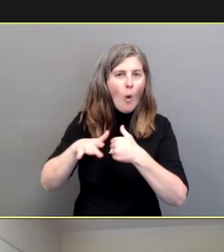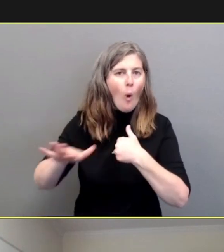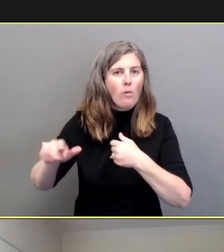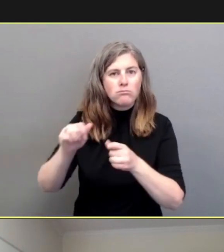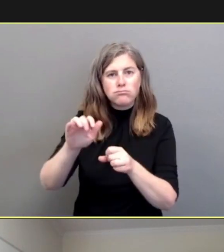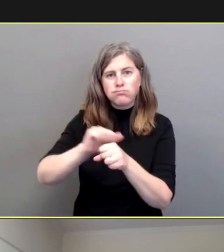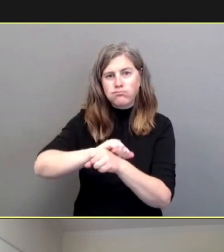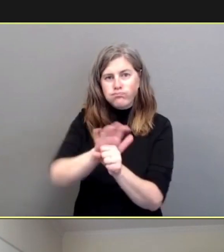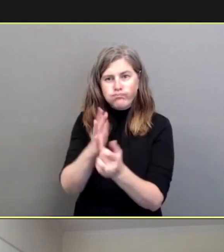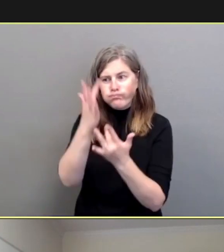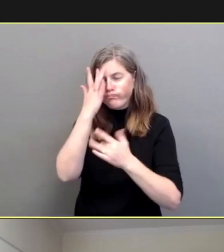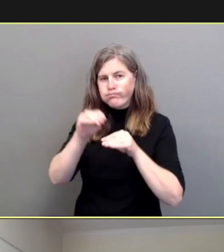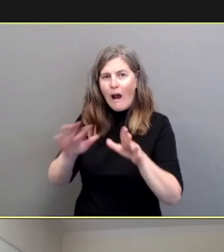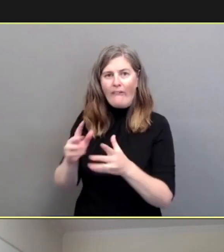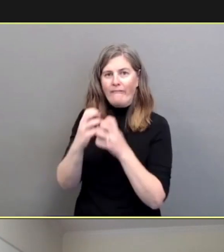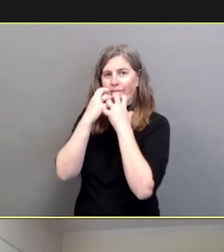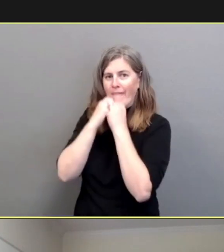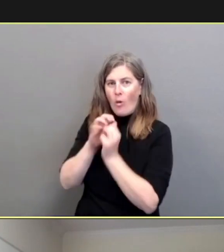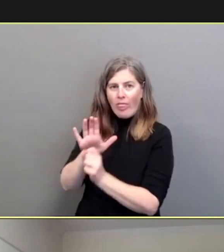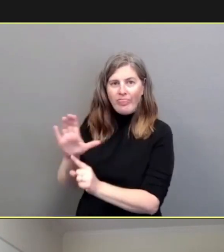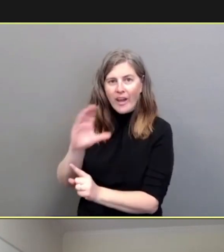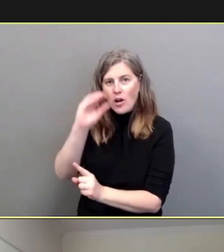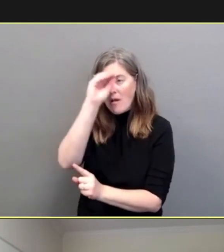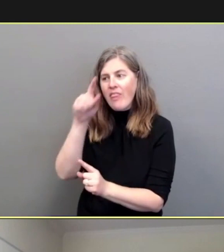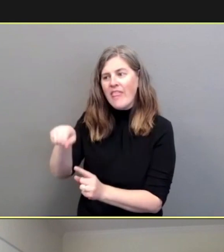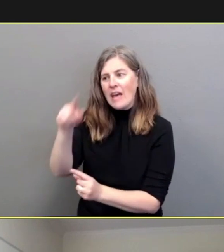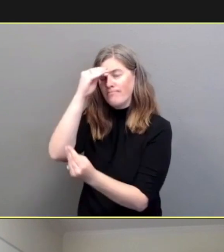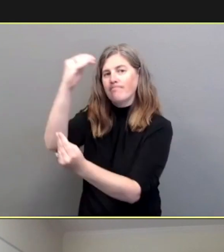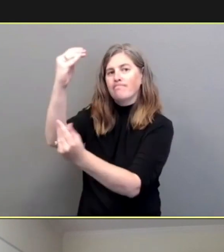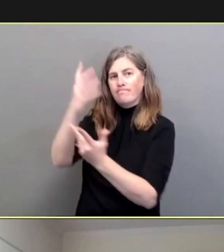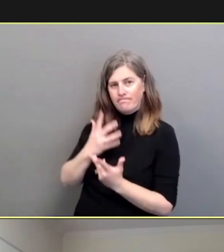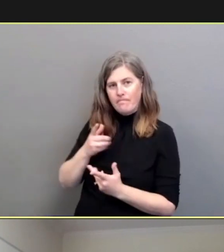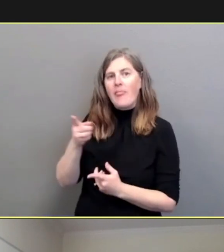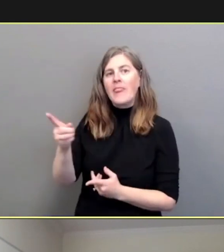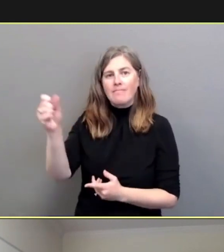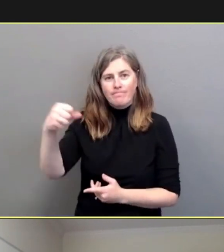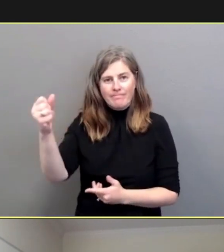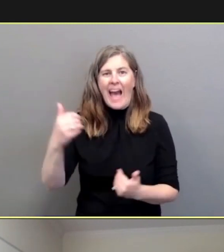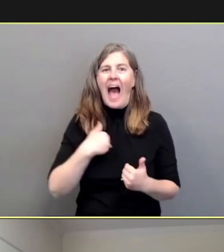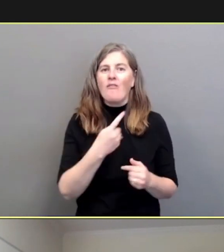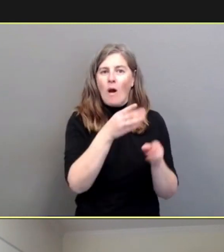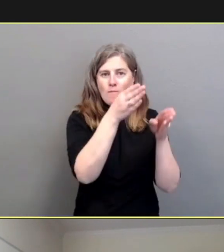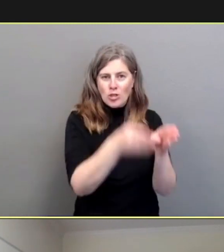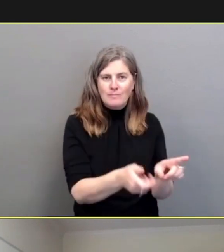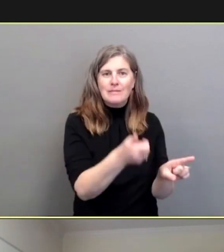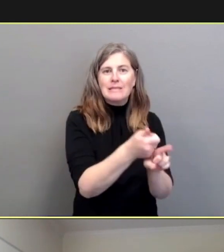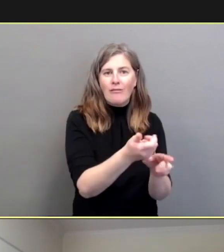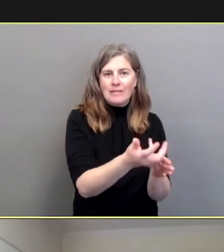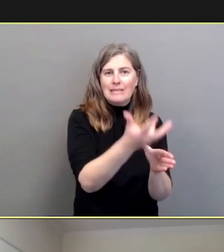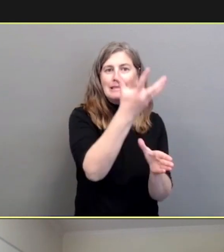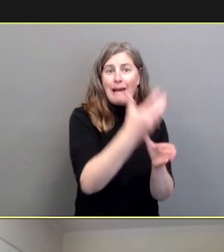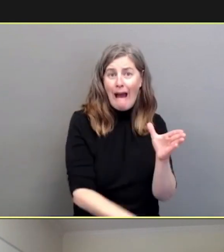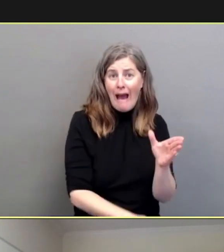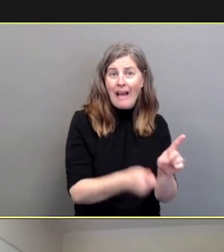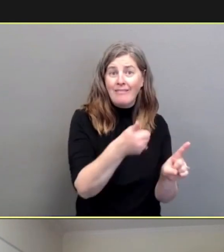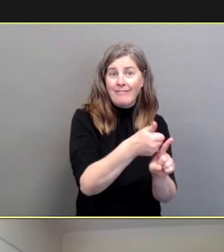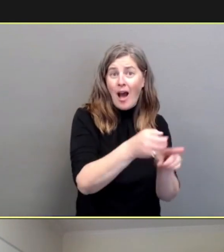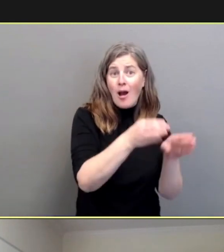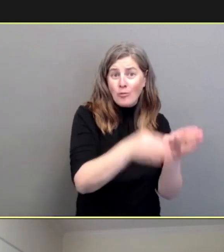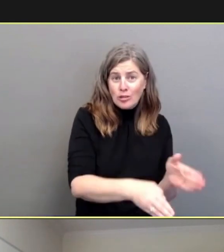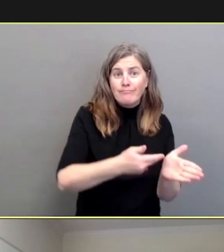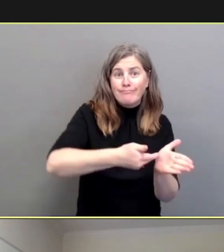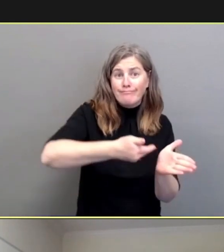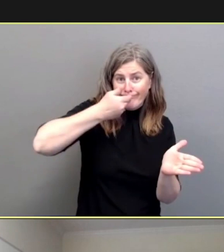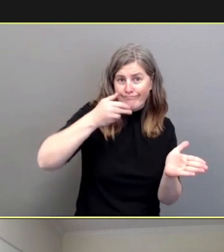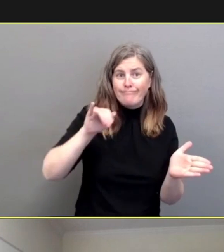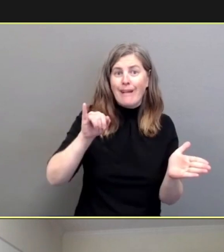value their opinions, have informed me that they had a case in one of their hospitals die from taking ivermectin. And